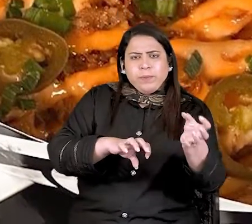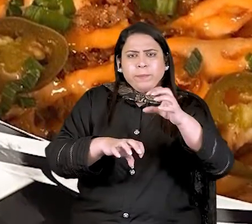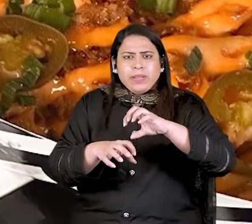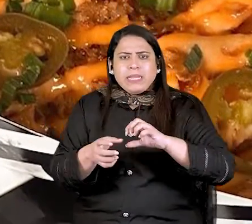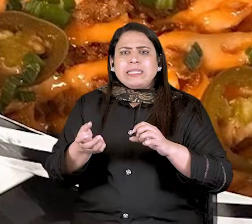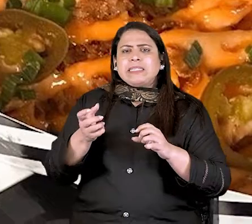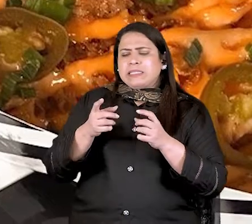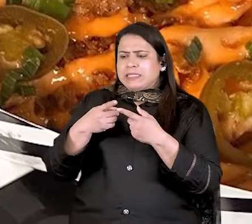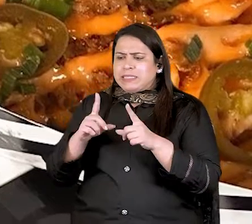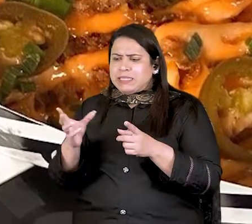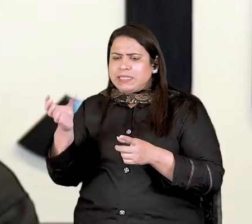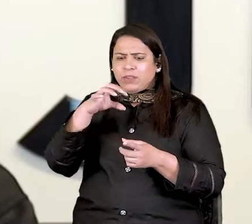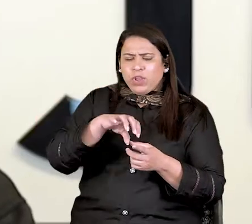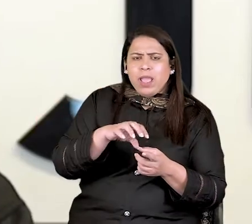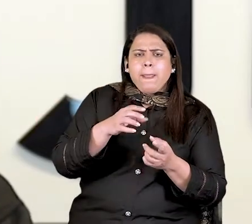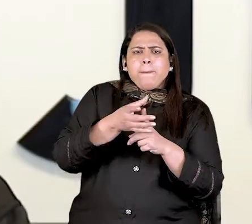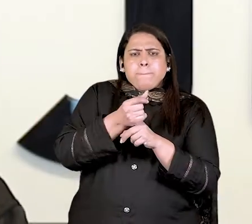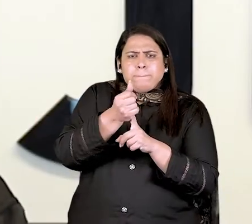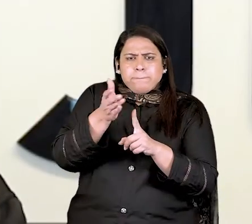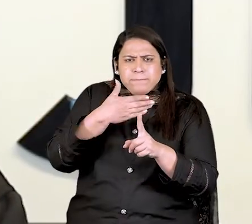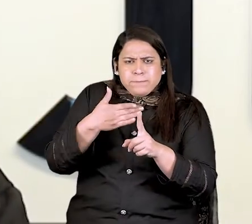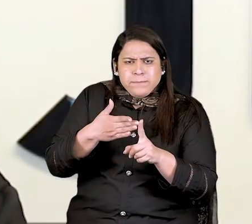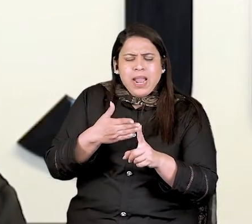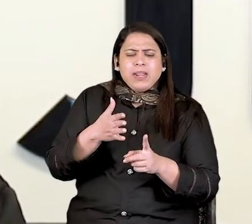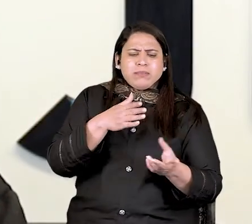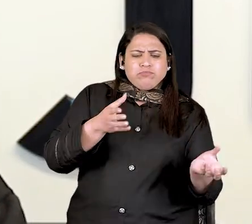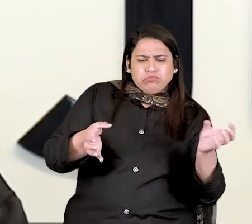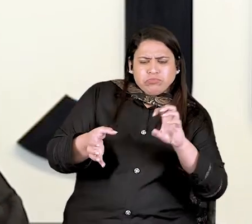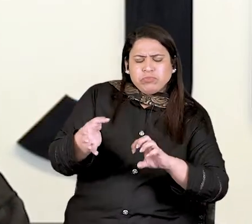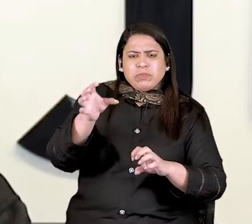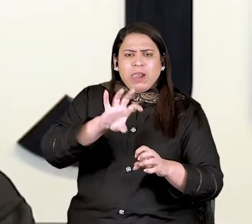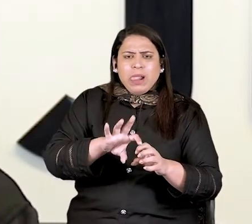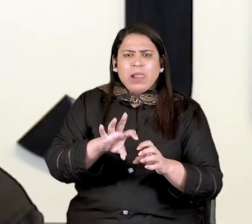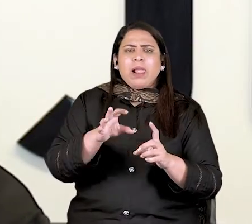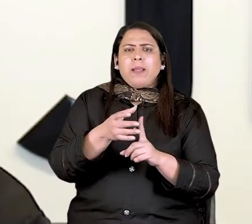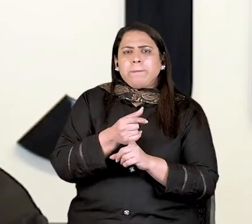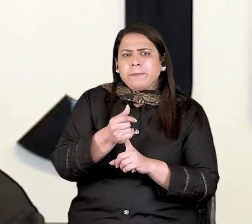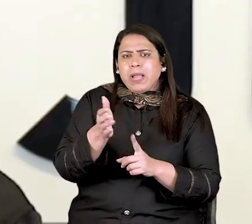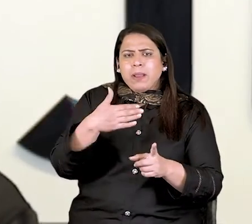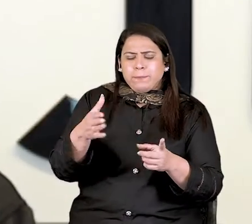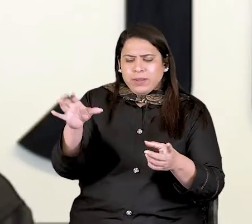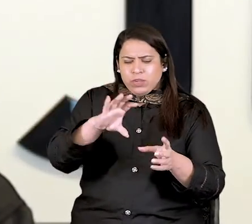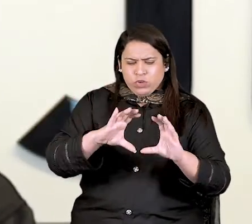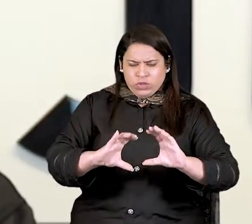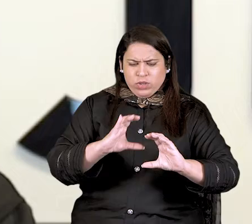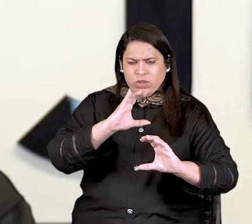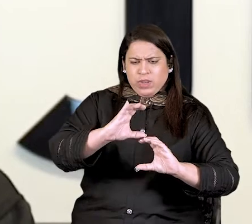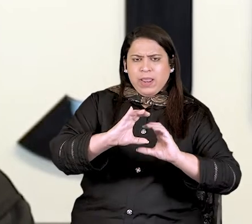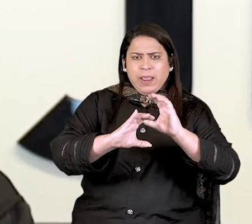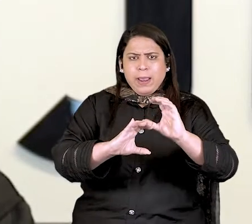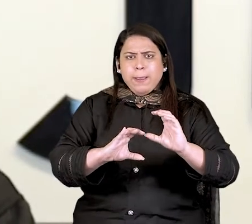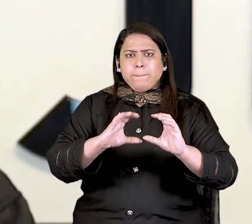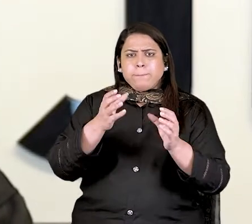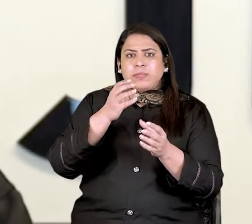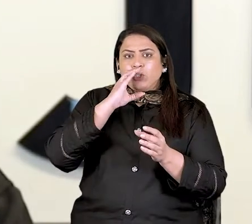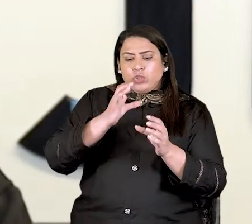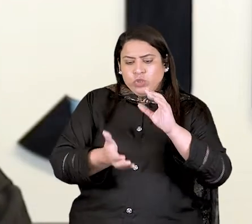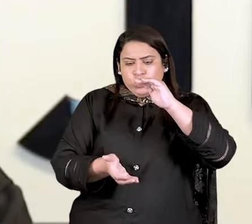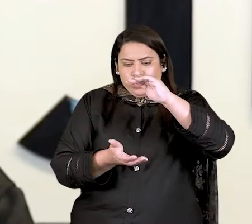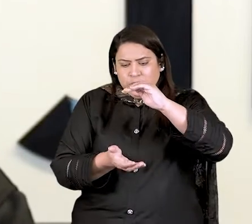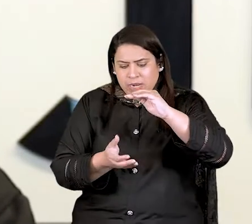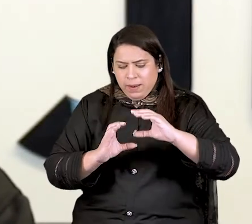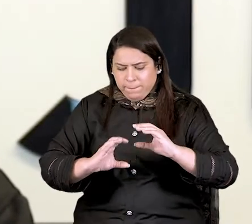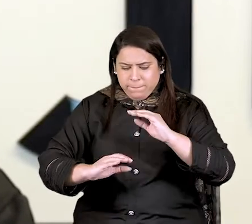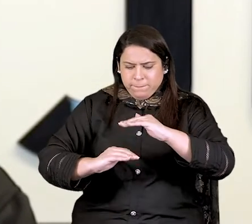want to eat the burger. That's our philosophy. You know, we've got so many different combinations. We've got a burger with mushrooms in it called the smash room. We've got